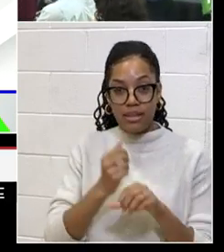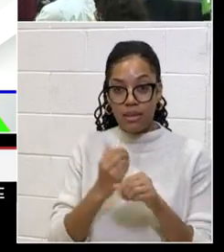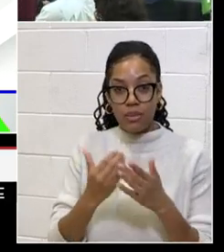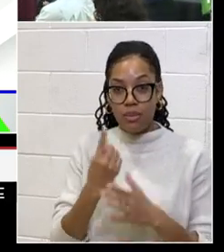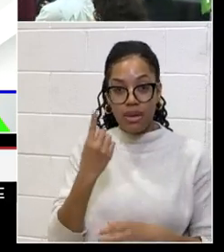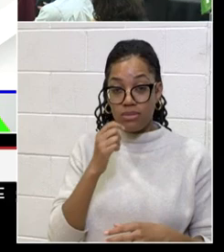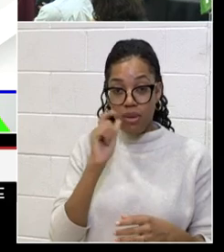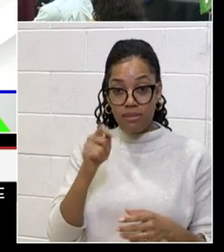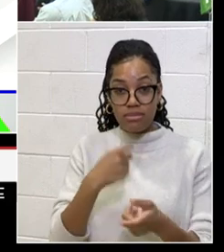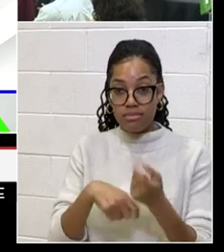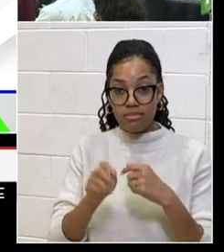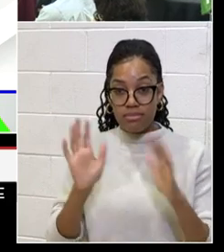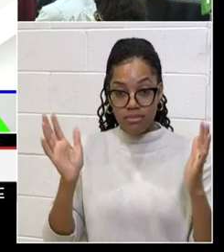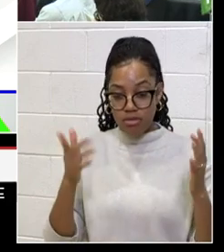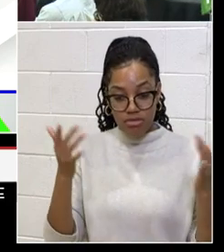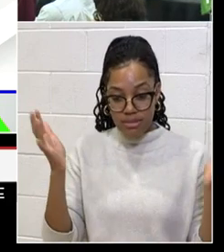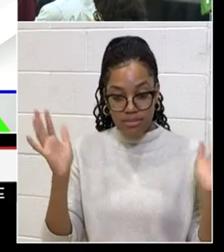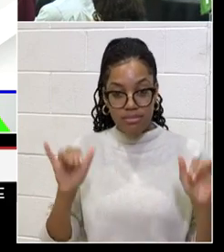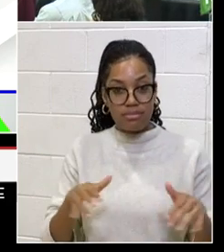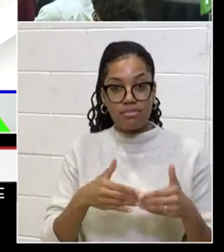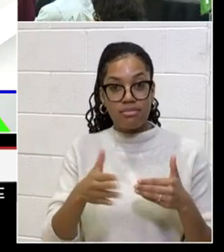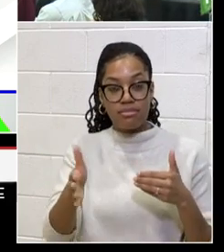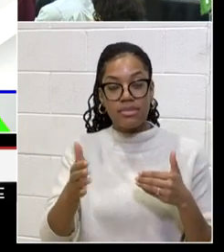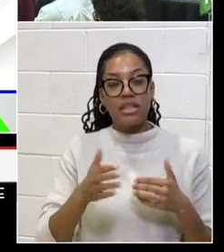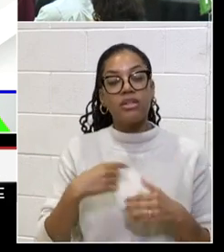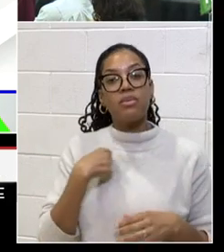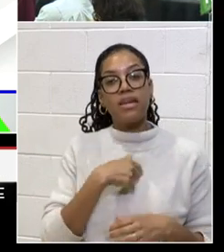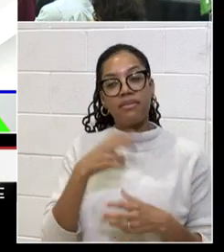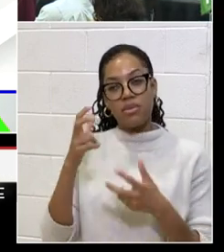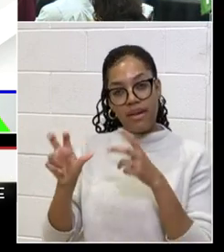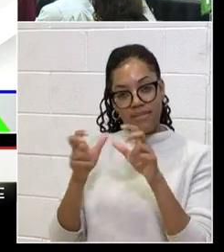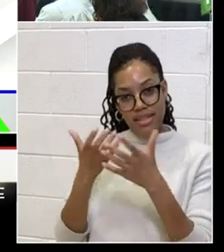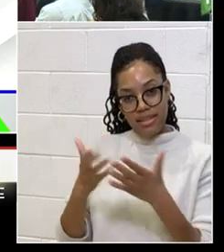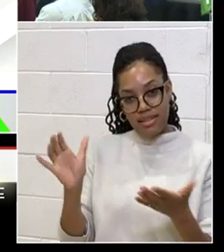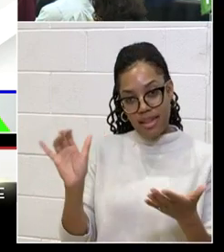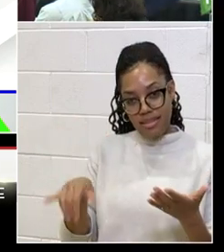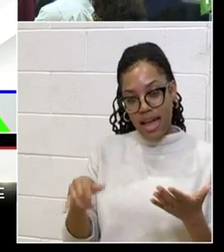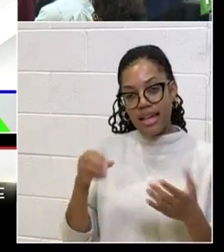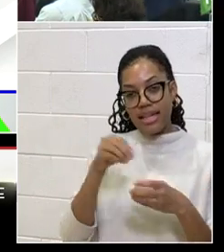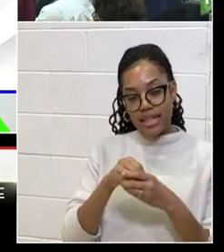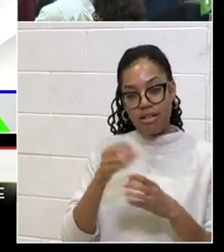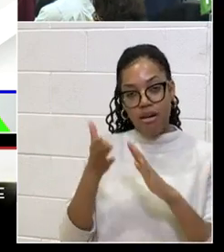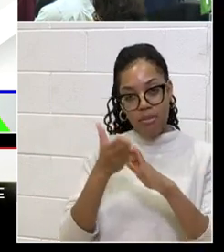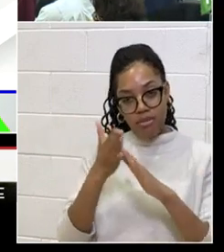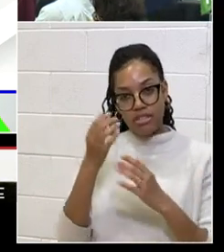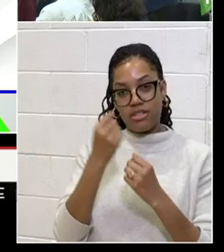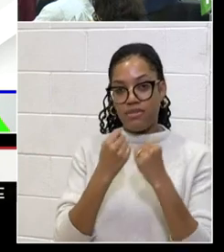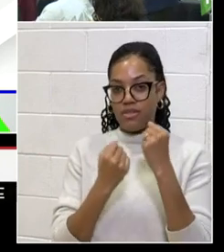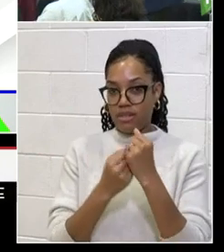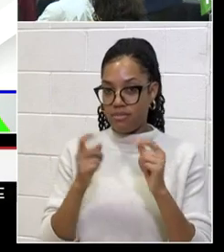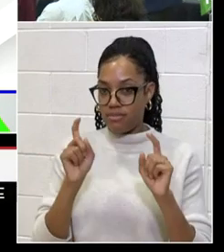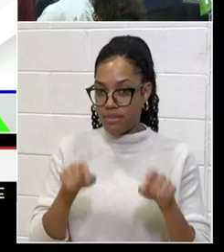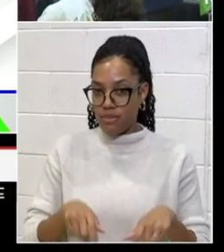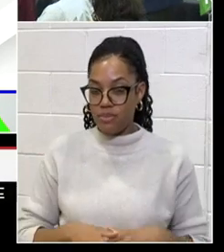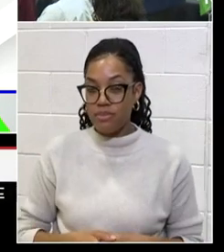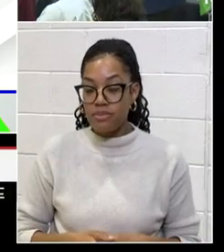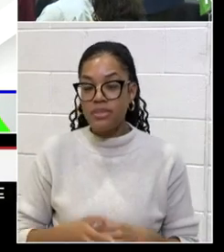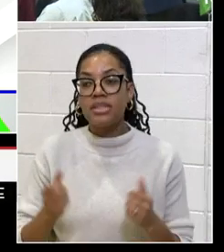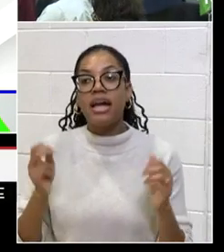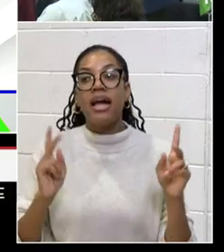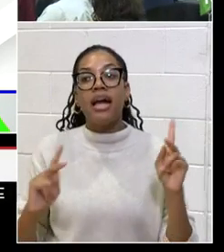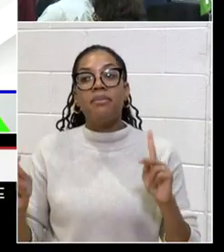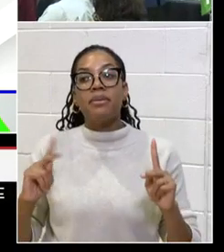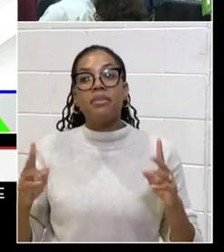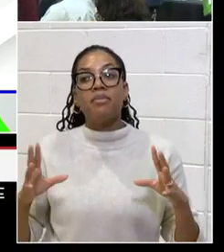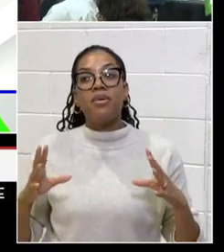We need to continue to make investments like this in operations and infrastructure. How many people in this room